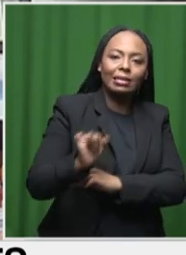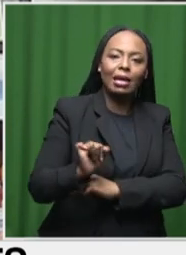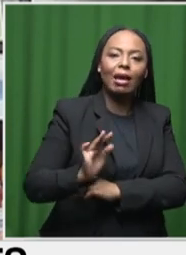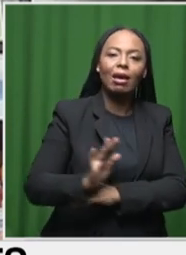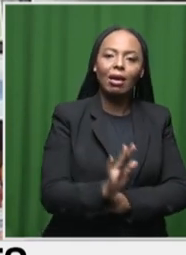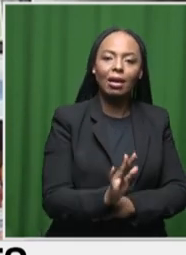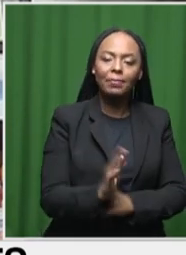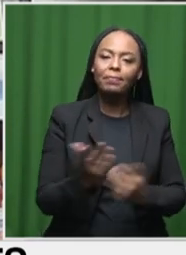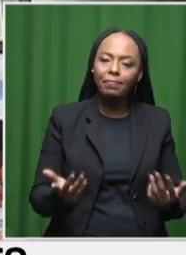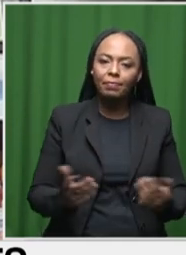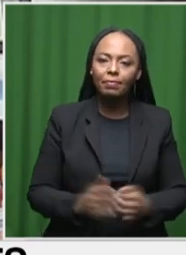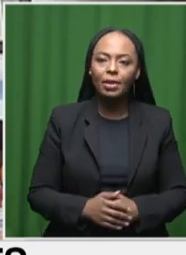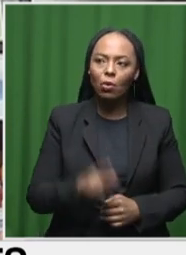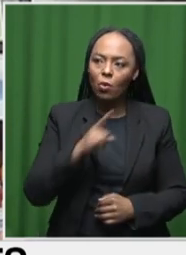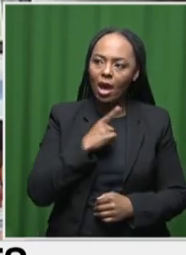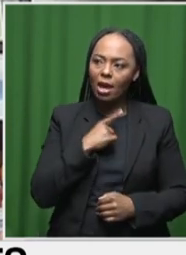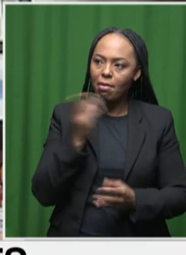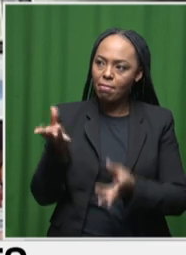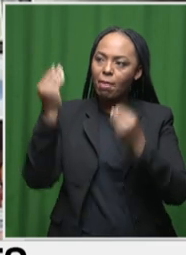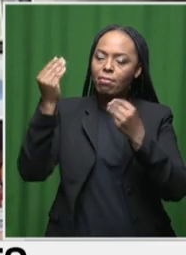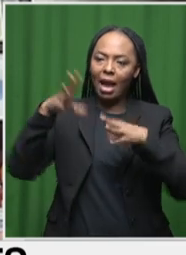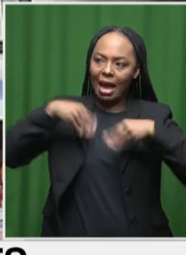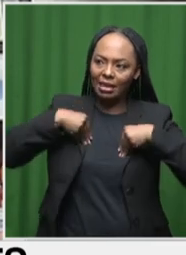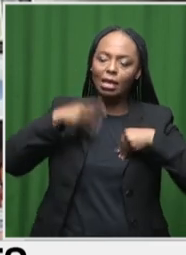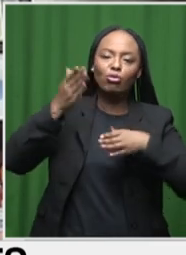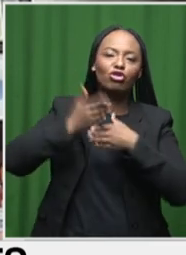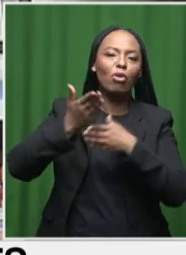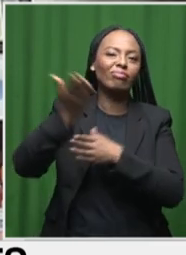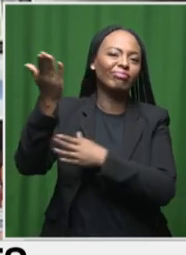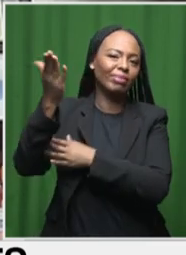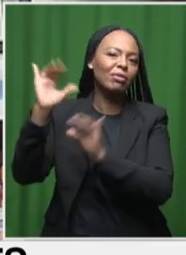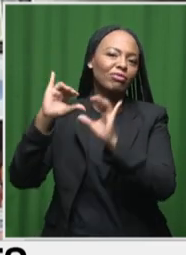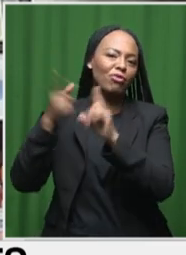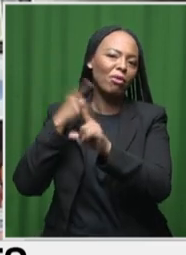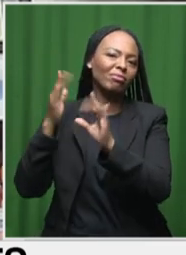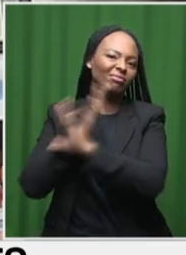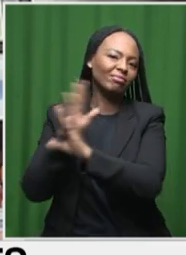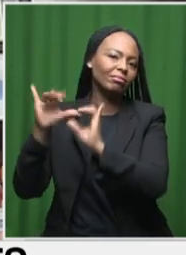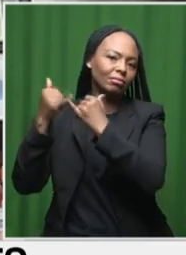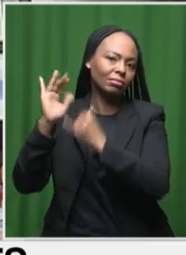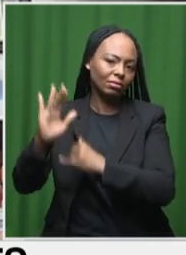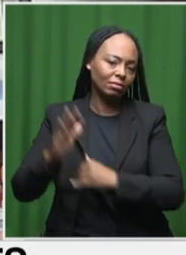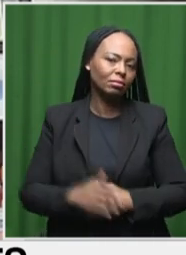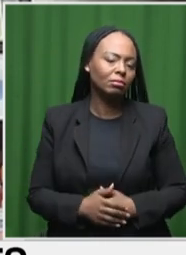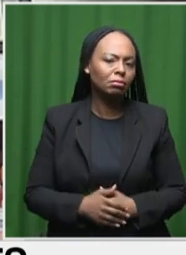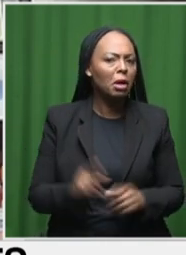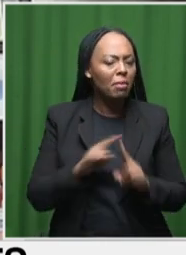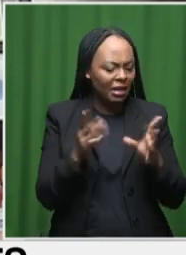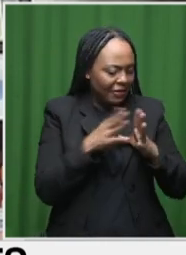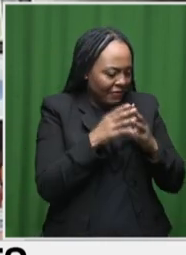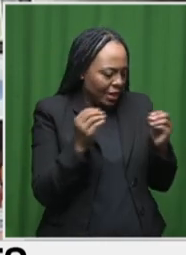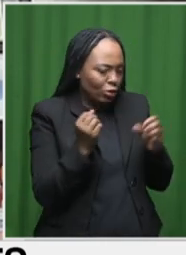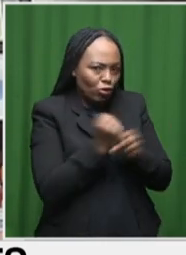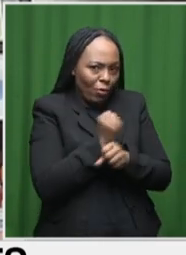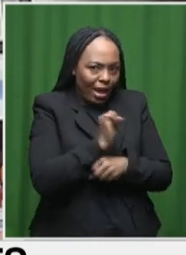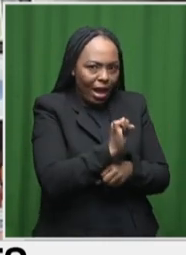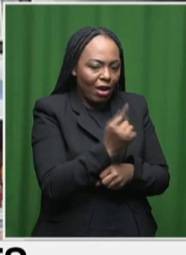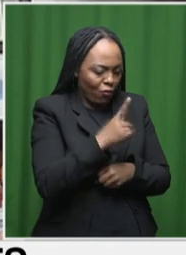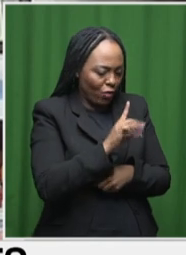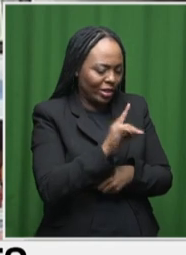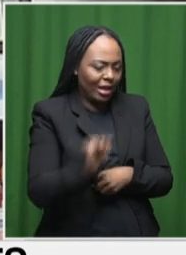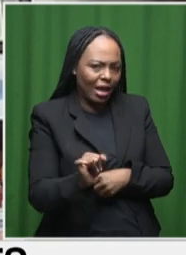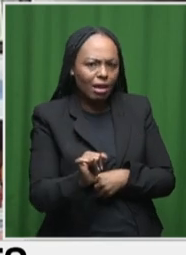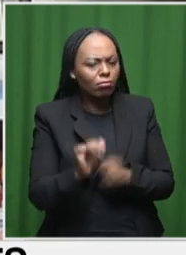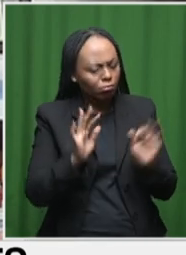up this offer. But she did finish the job that she sent, that she set out to do for us. And so we wish her well. We think it's a